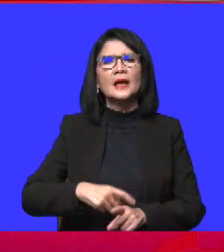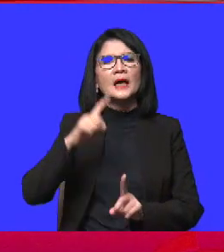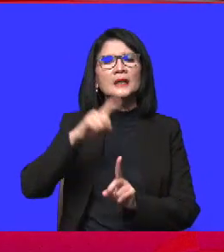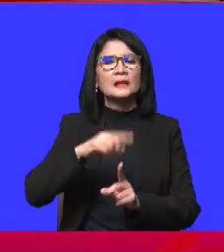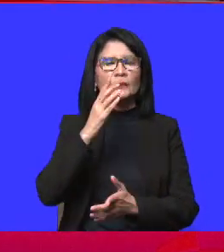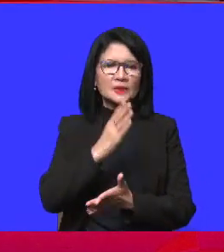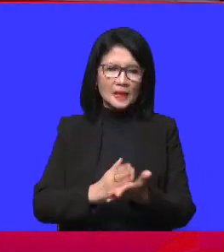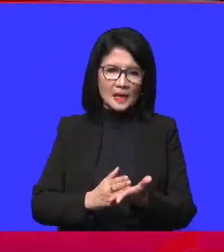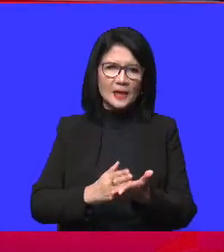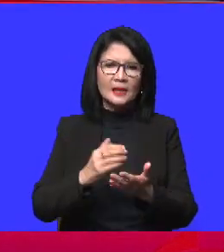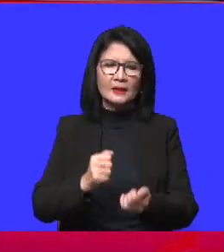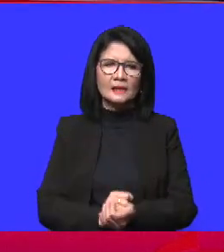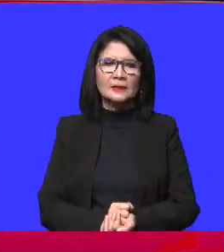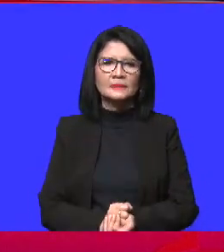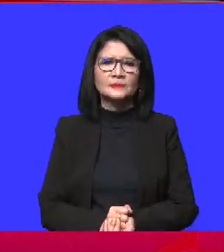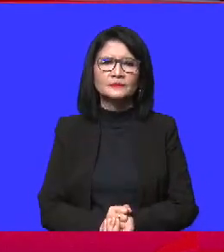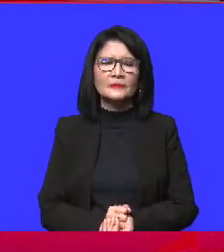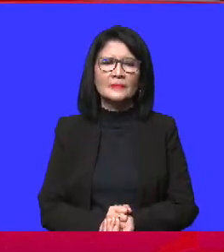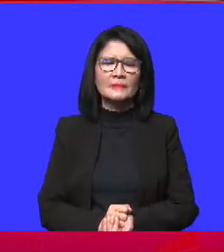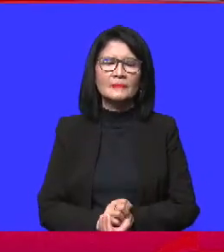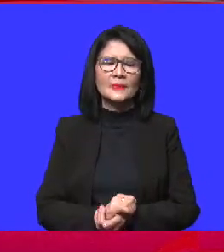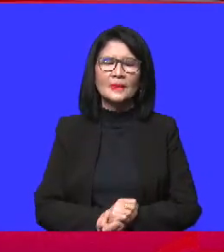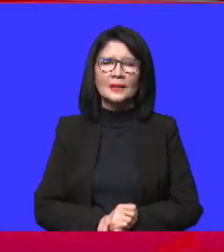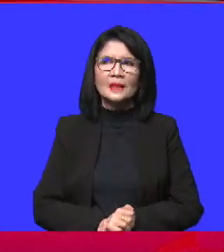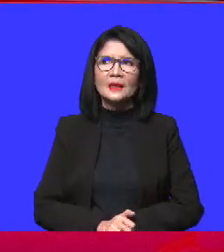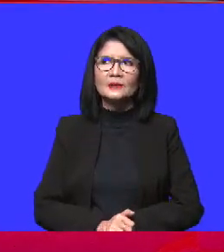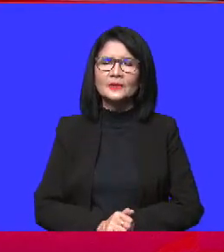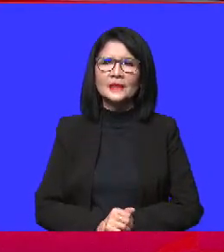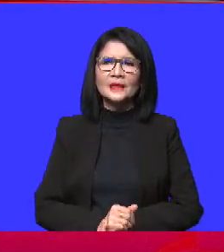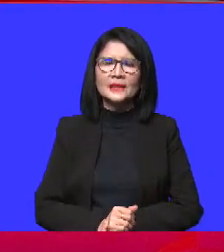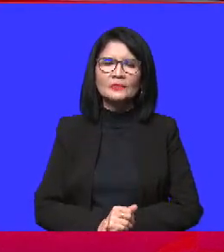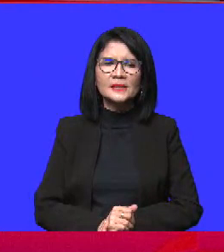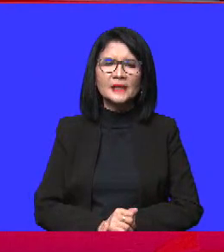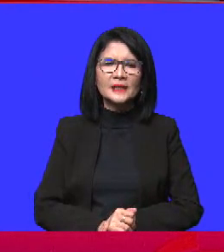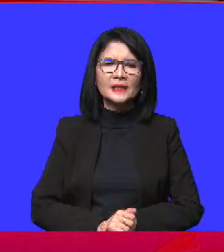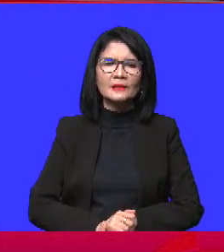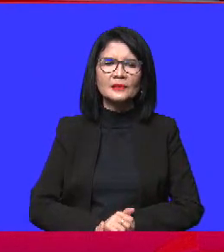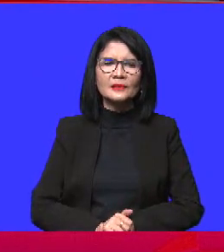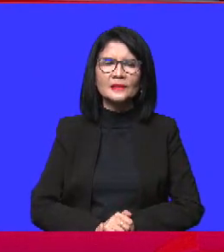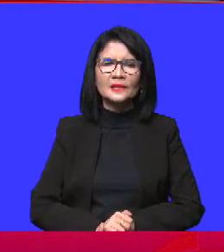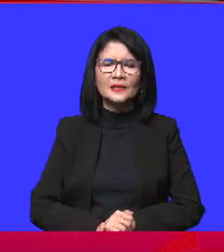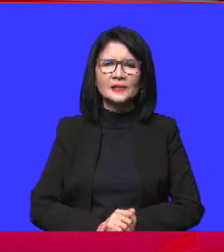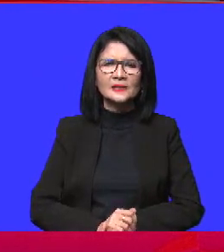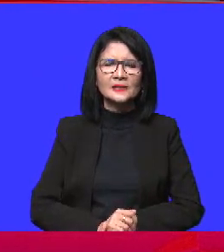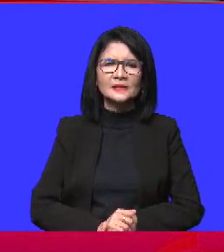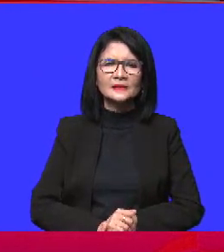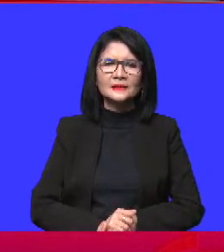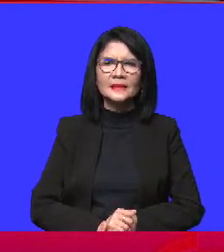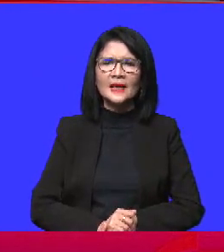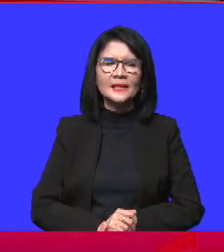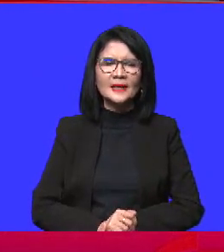single best way to end the acute crisis in food and energy is for Russia to end